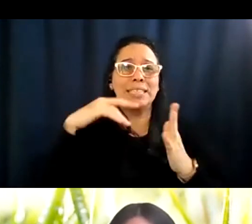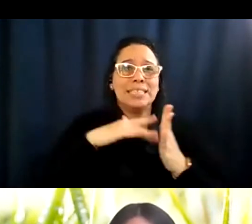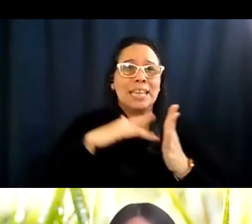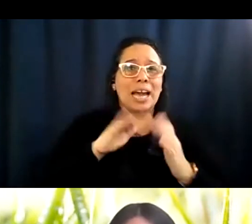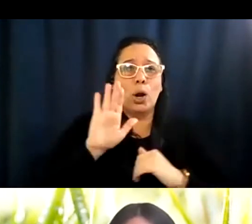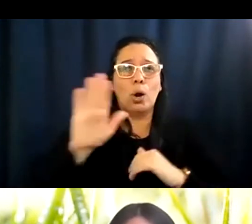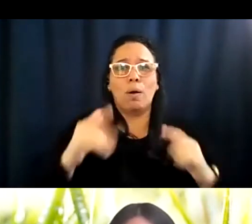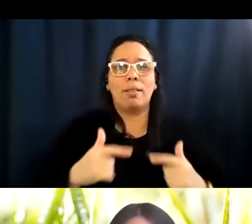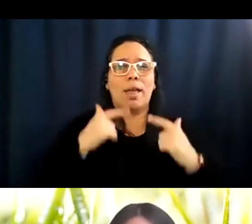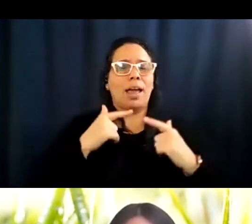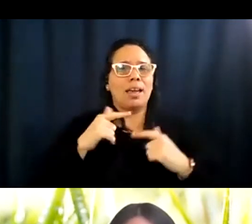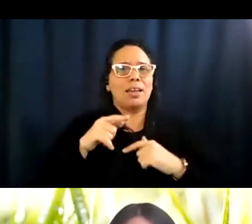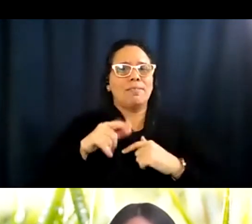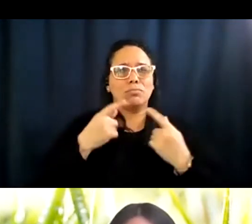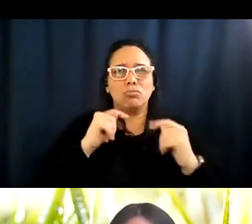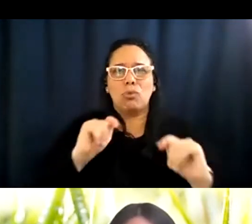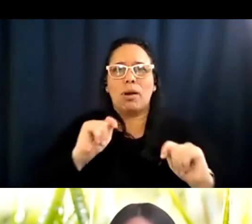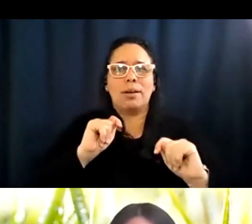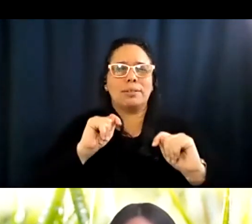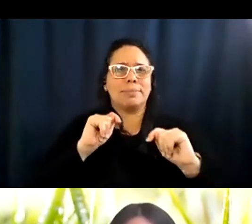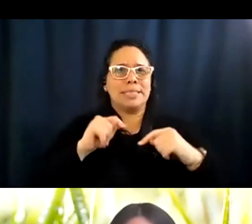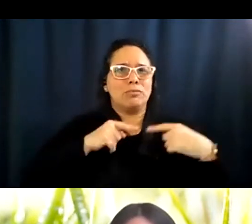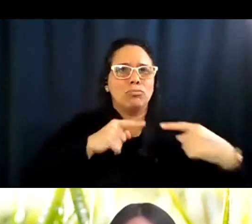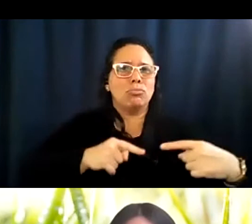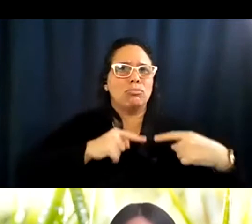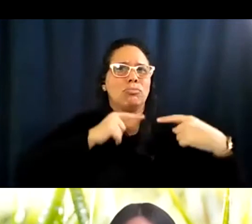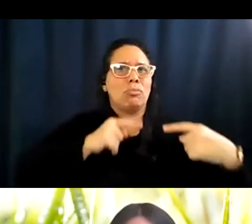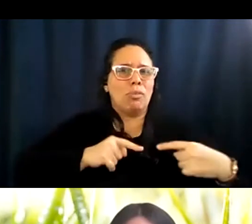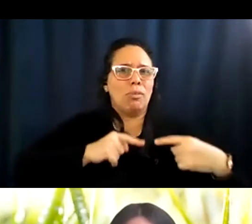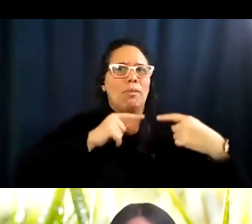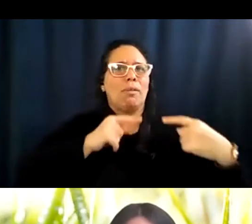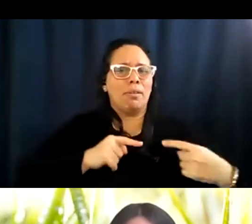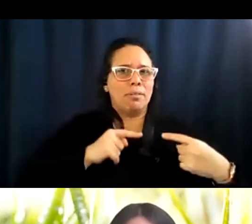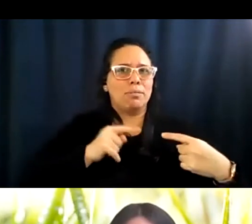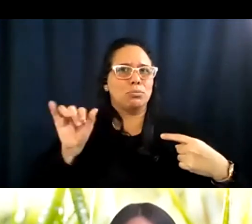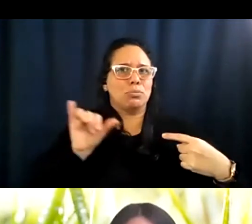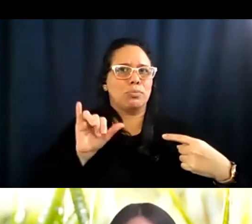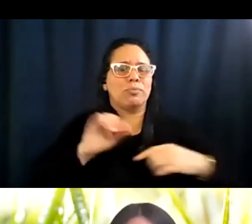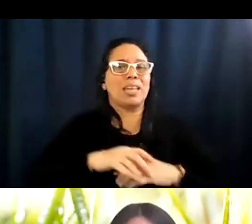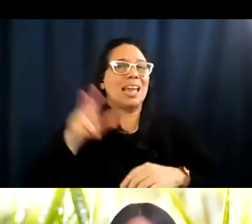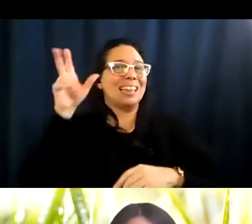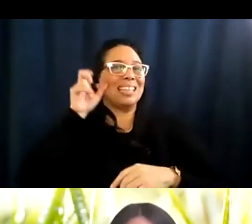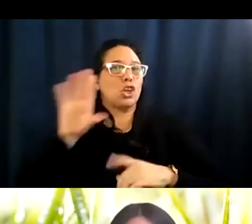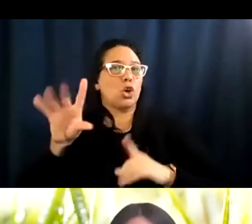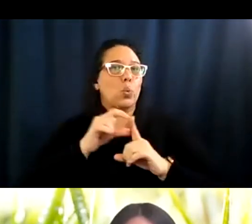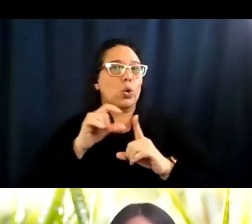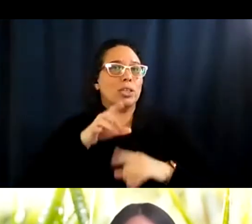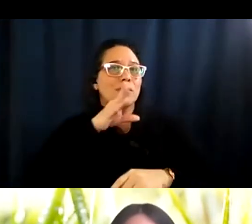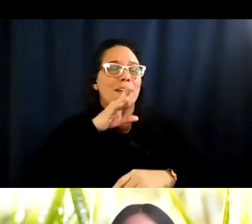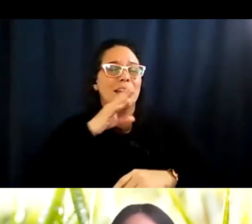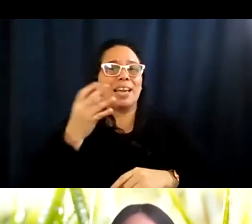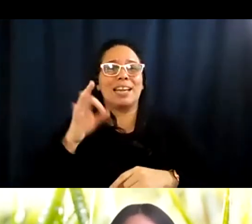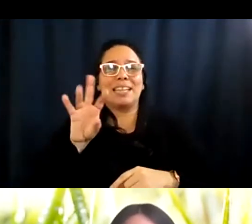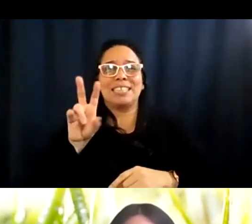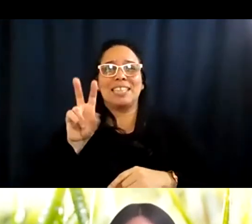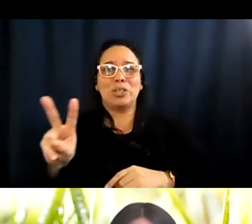she is in the struggle for a more humane world. Listening to her words spoken in 1972 on our campus together